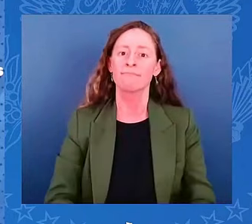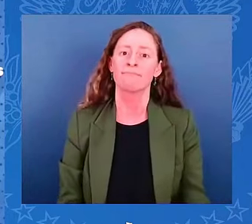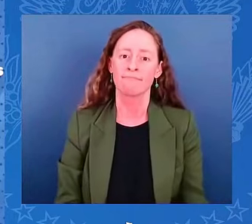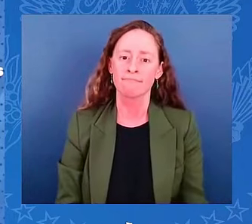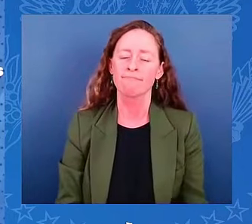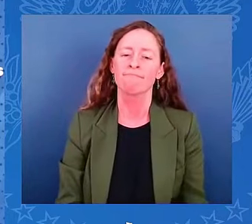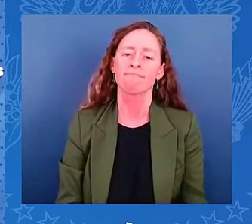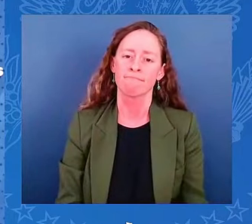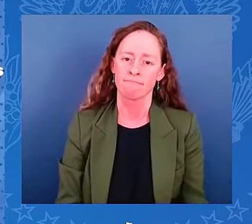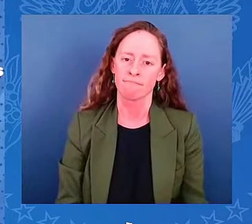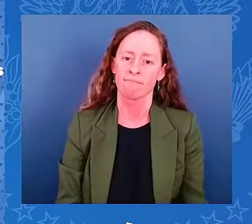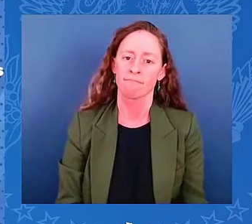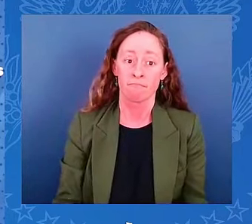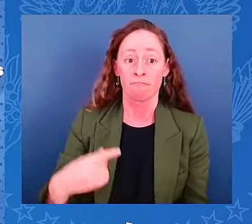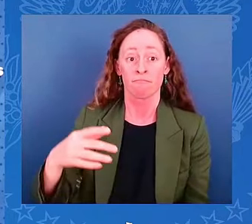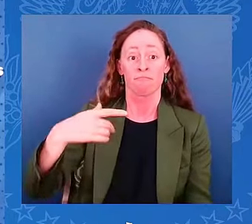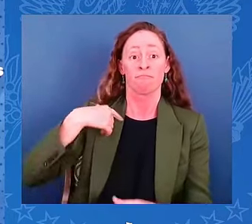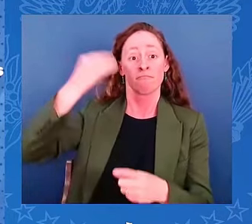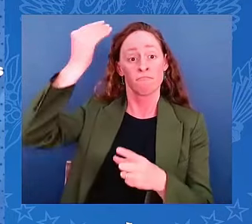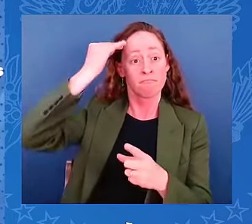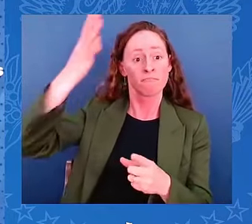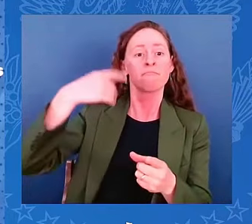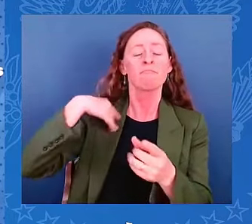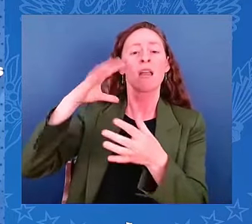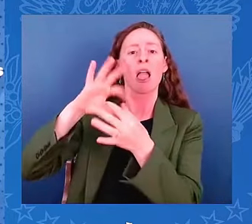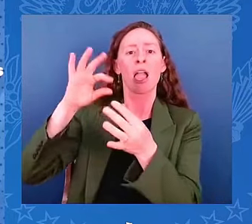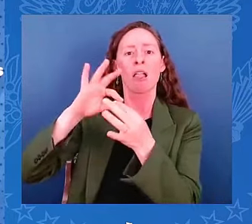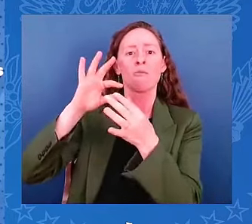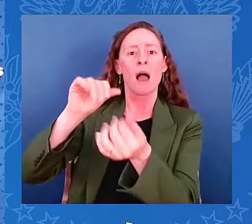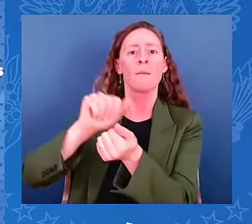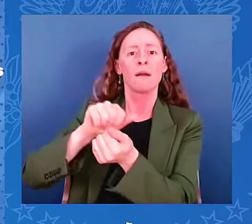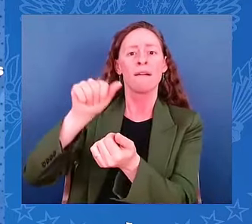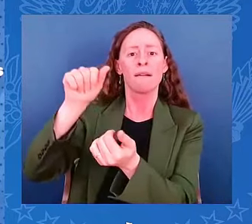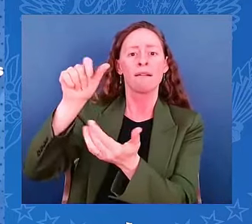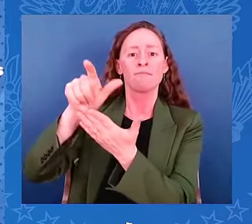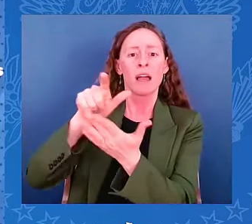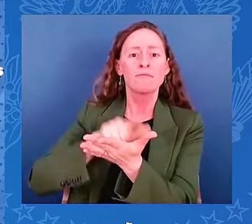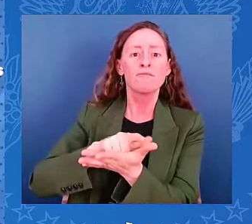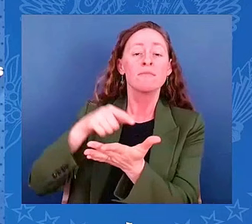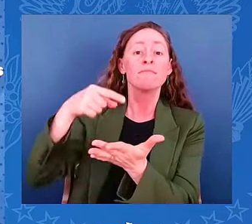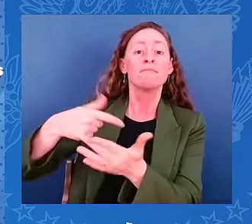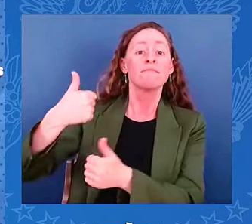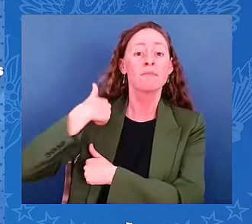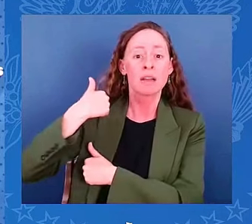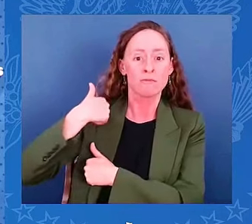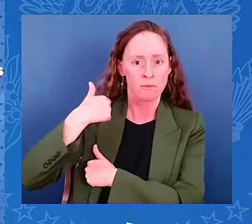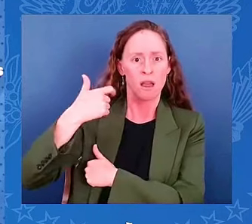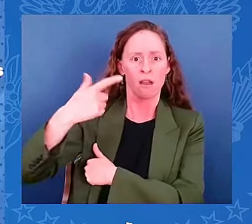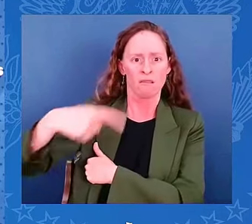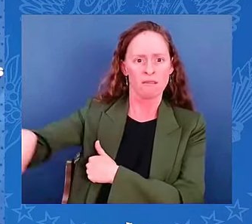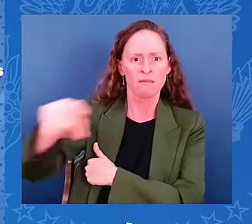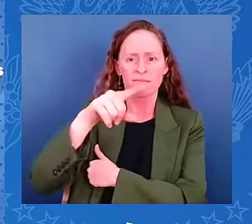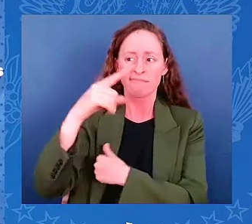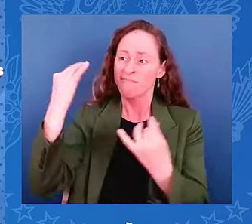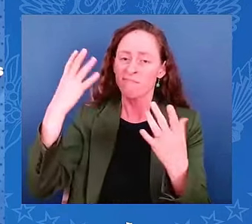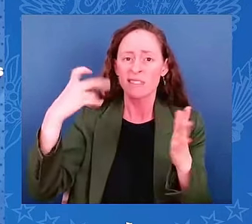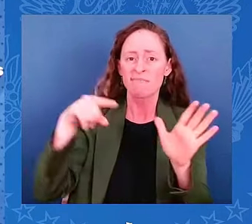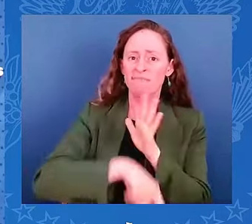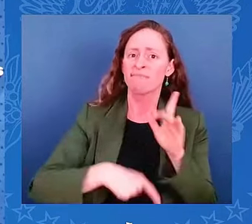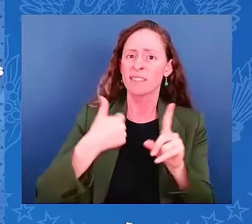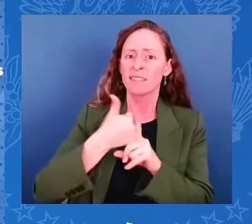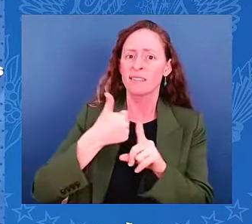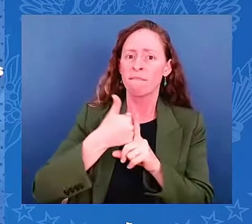more active duty personnel are dying of suicide than any combat zone. It matters.